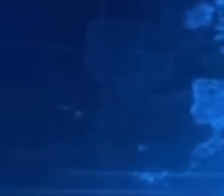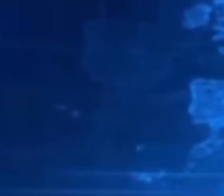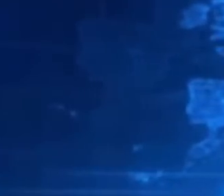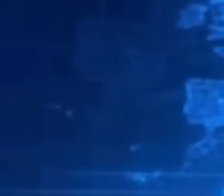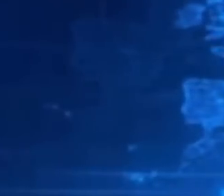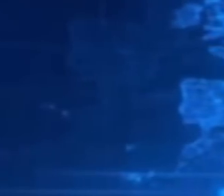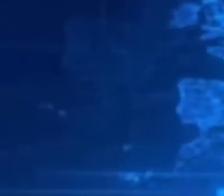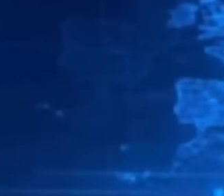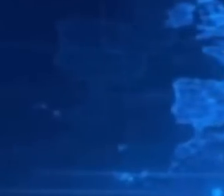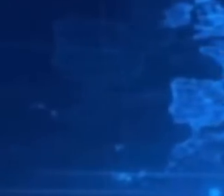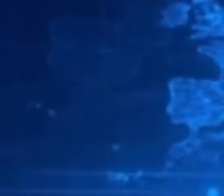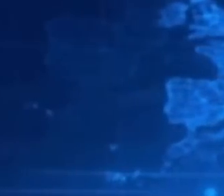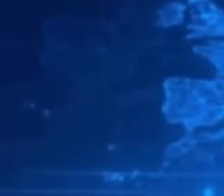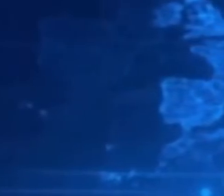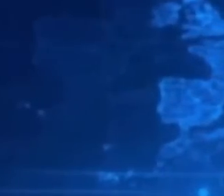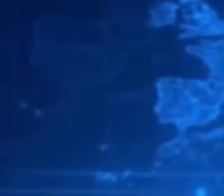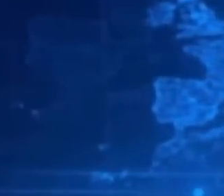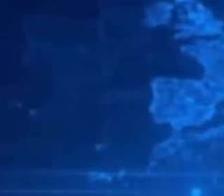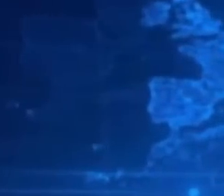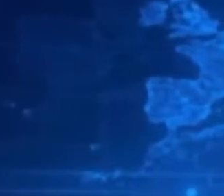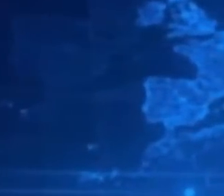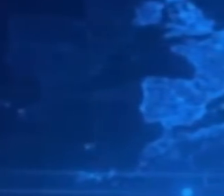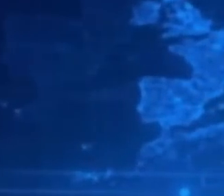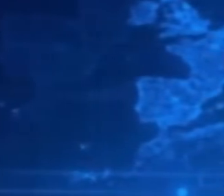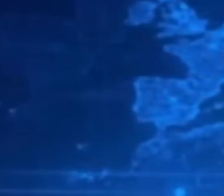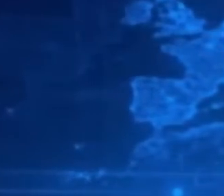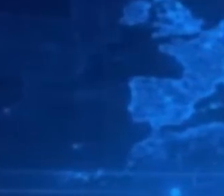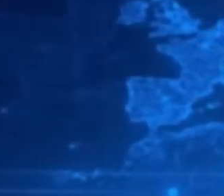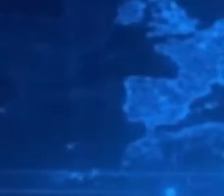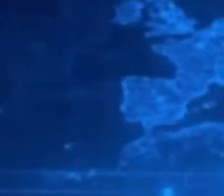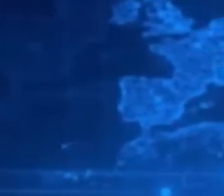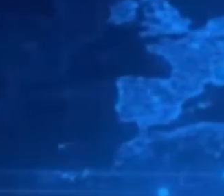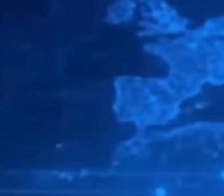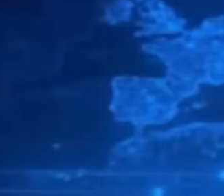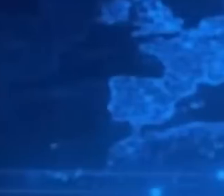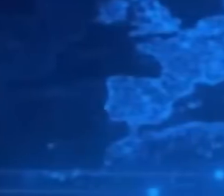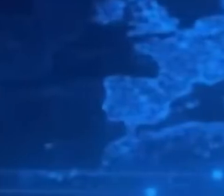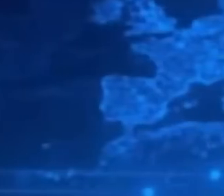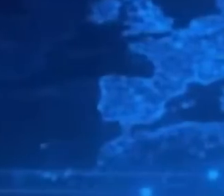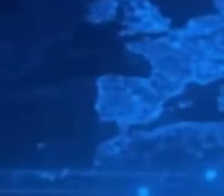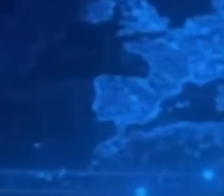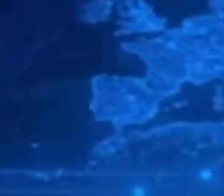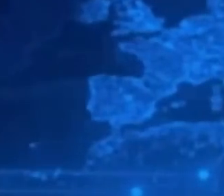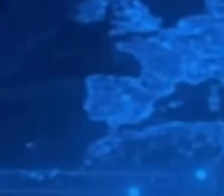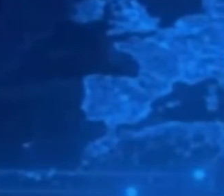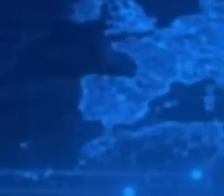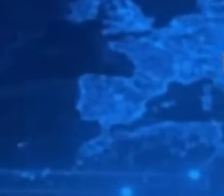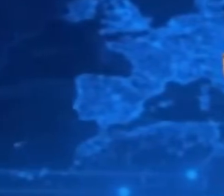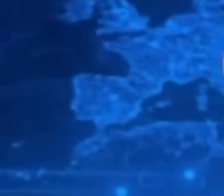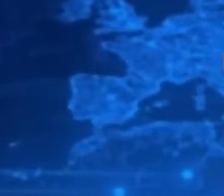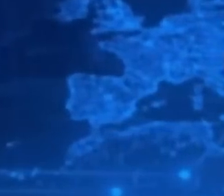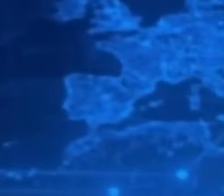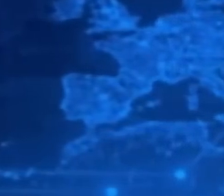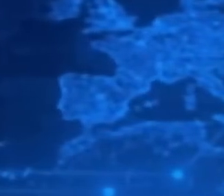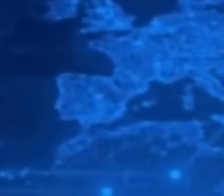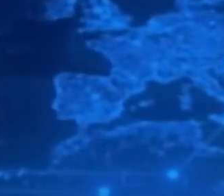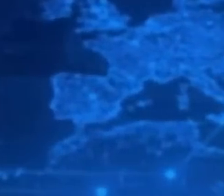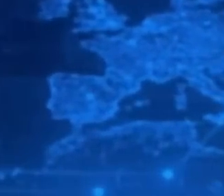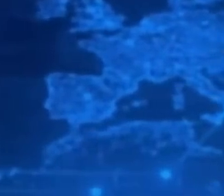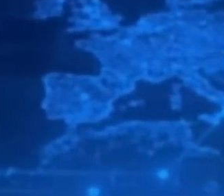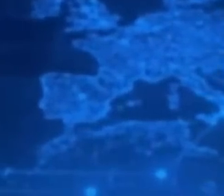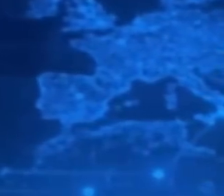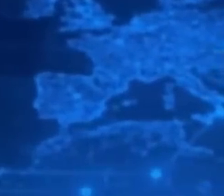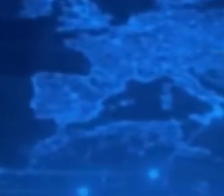news, JSC to launch direct market access to the U.S. by end of June. Regionally, Barbados and region to benefit